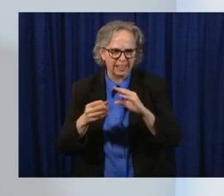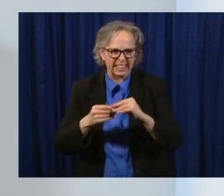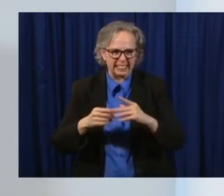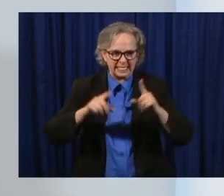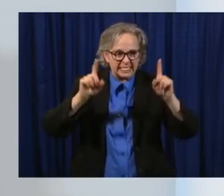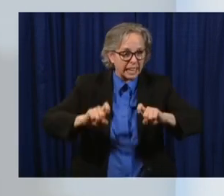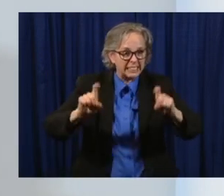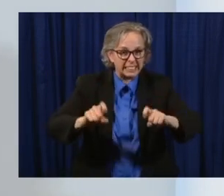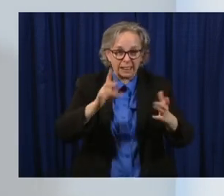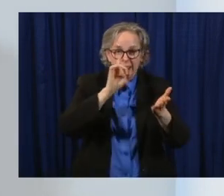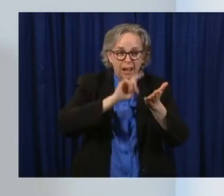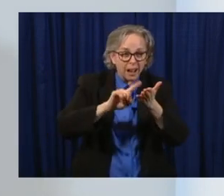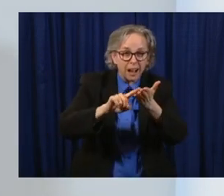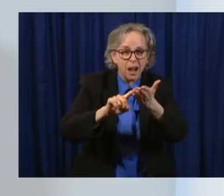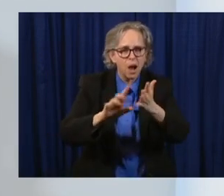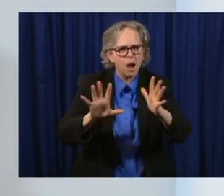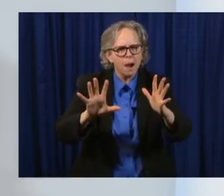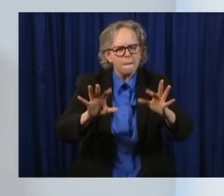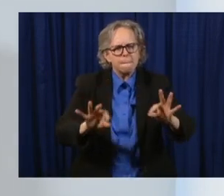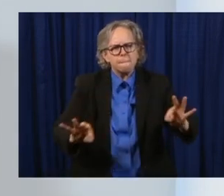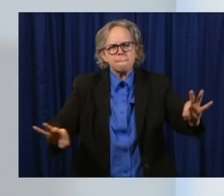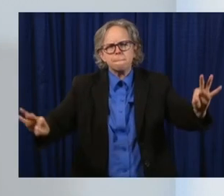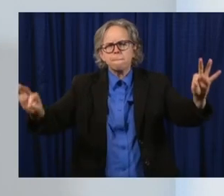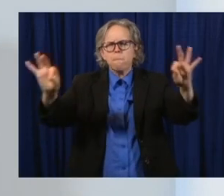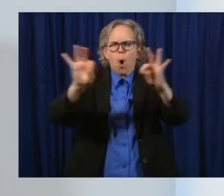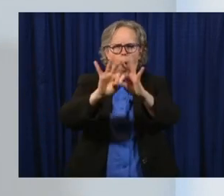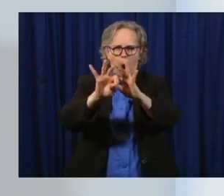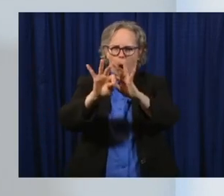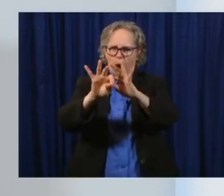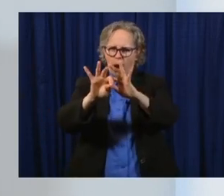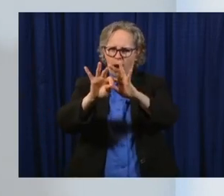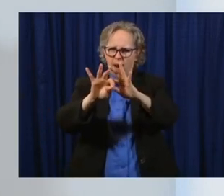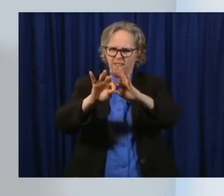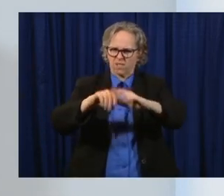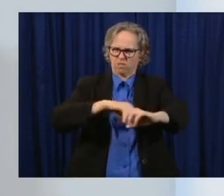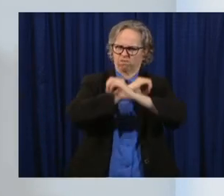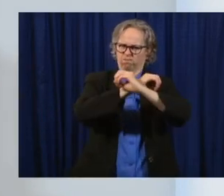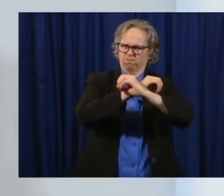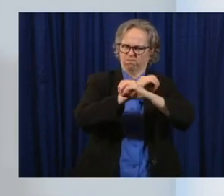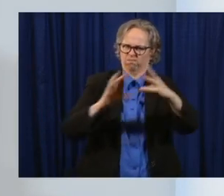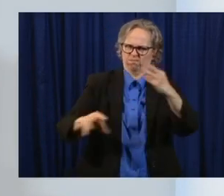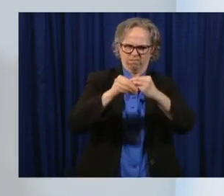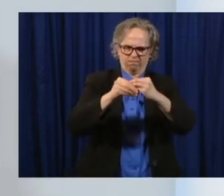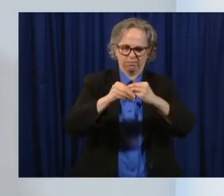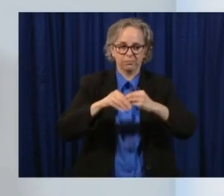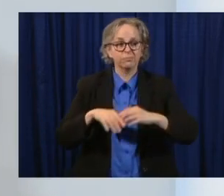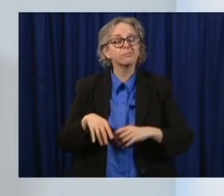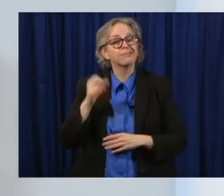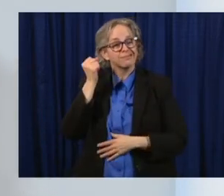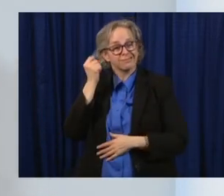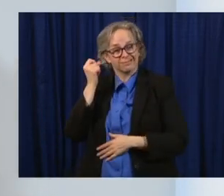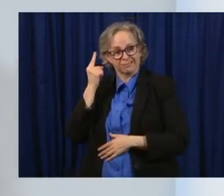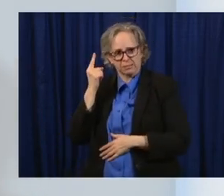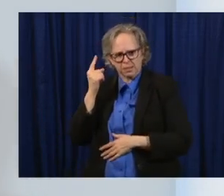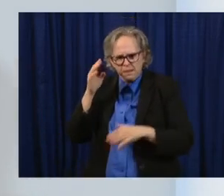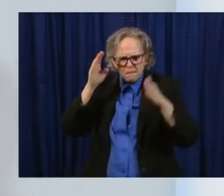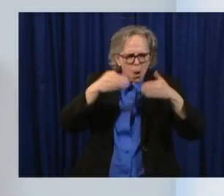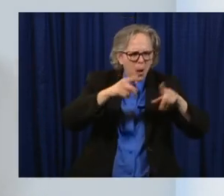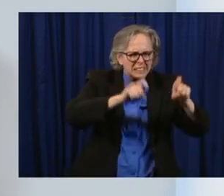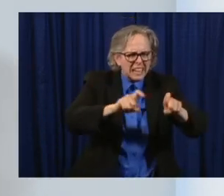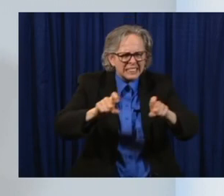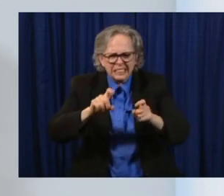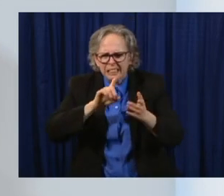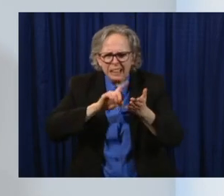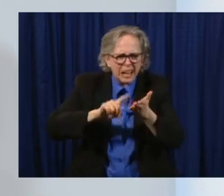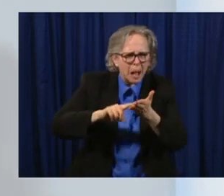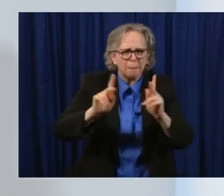are incredibly important. It's not that we're focused on testing and tracing people, but it's the only way that we can really